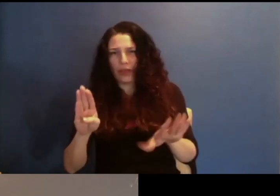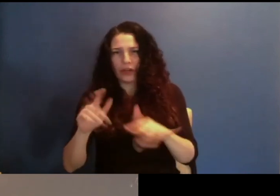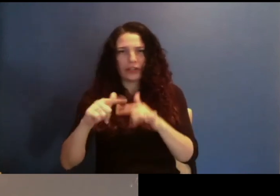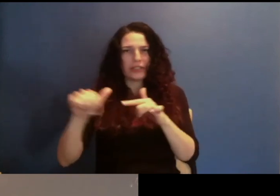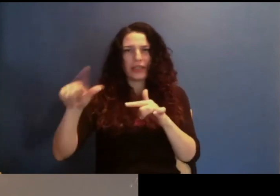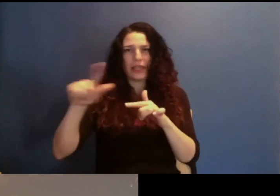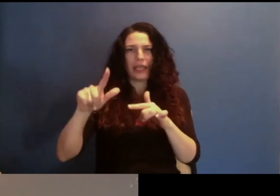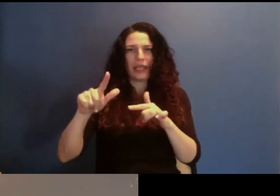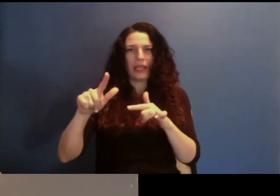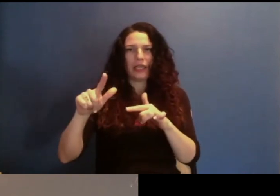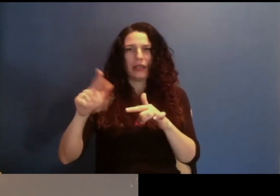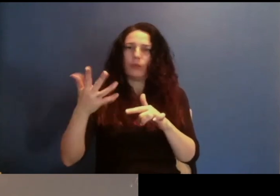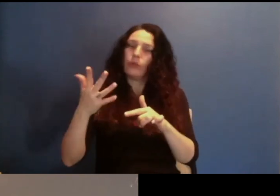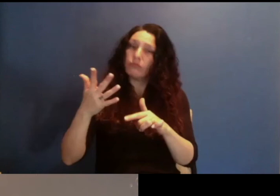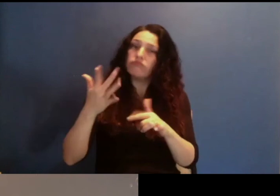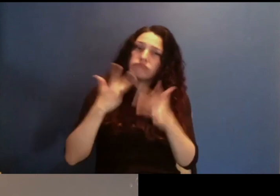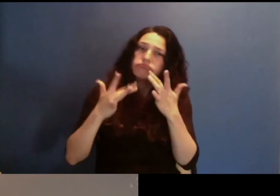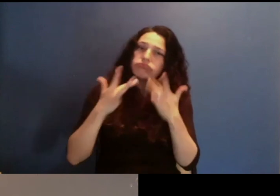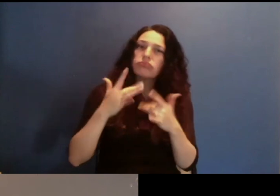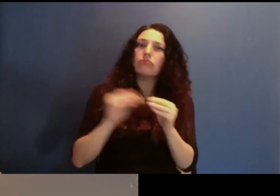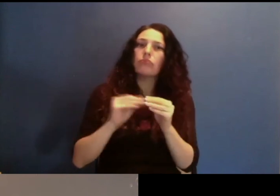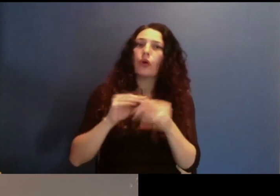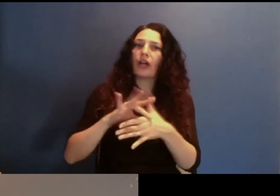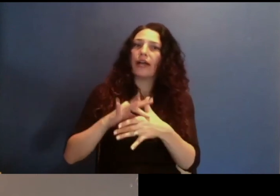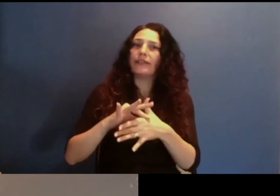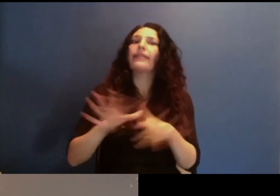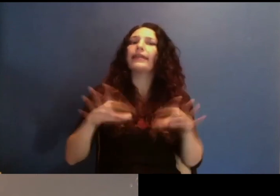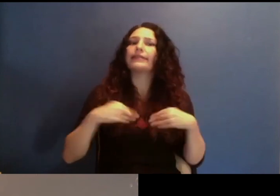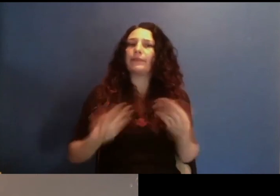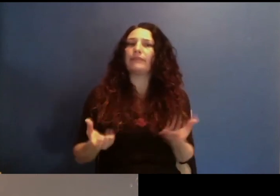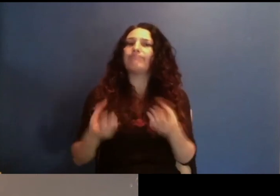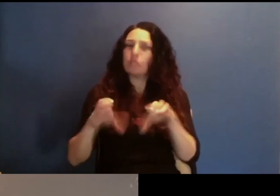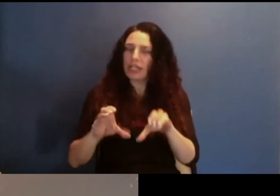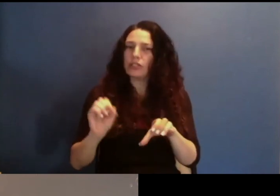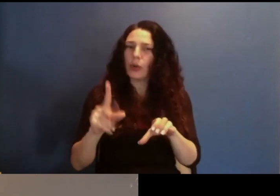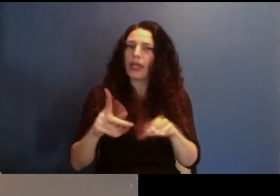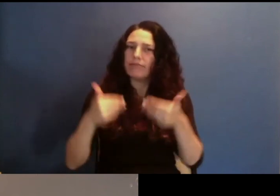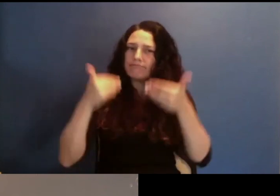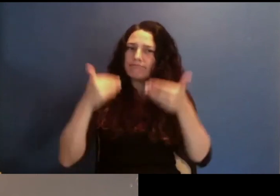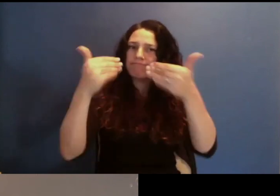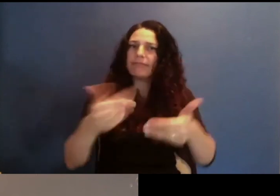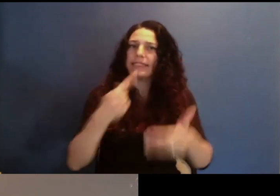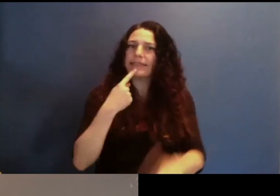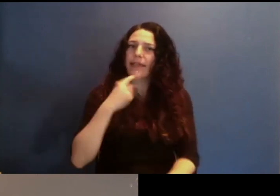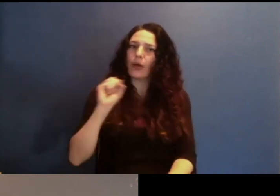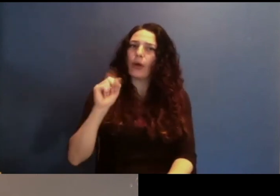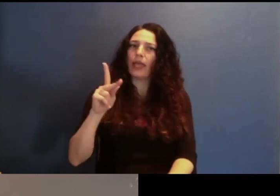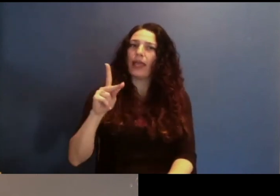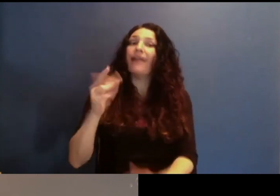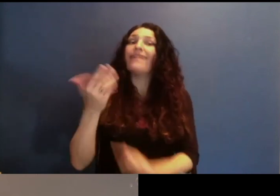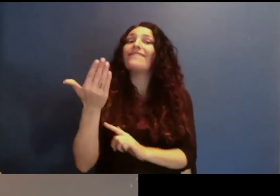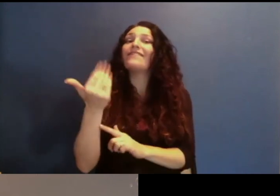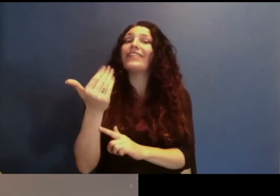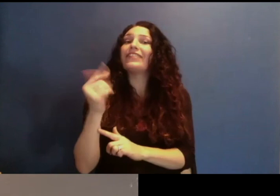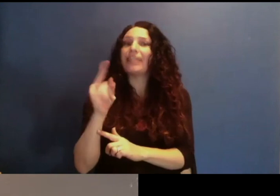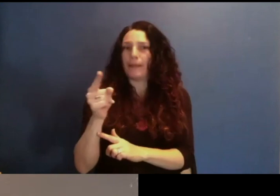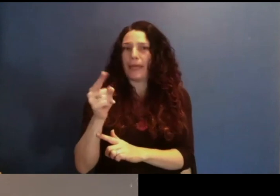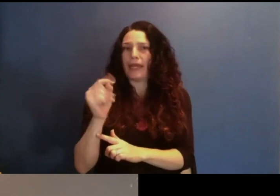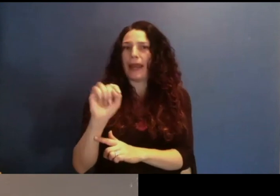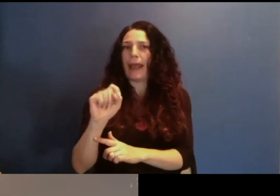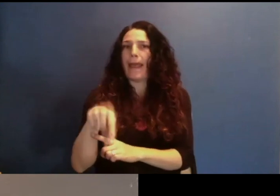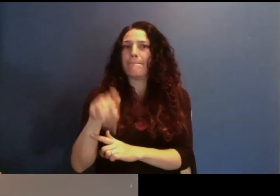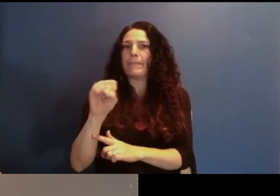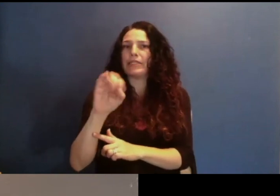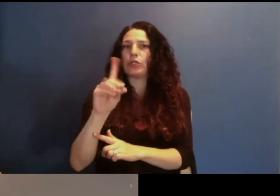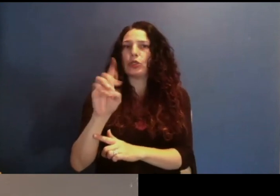short form content. So they were the ones that took the chance on the show and said, let's do 15-minute episodes. And I, at that